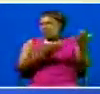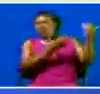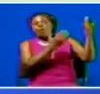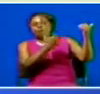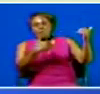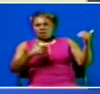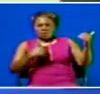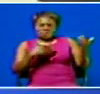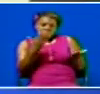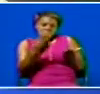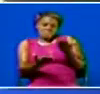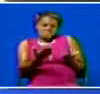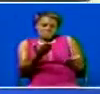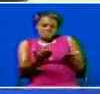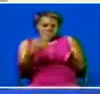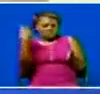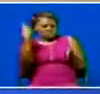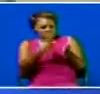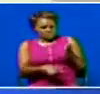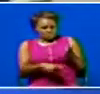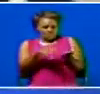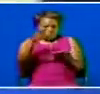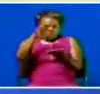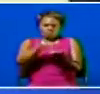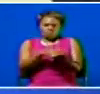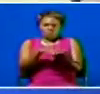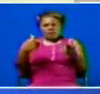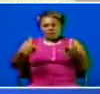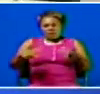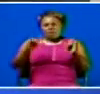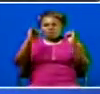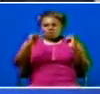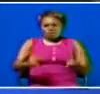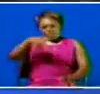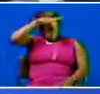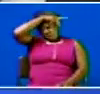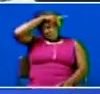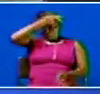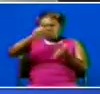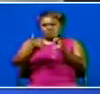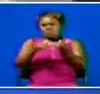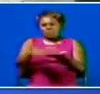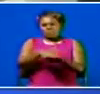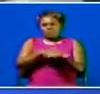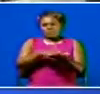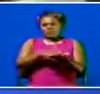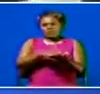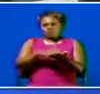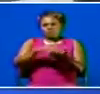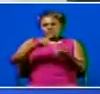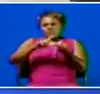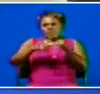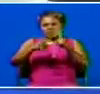optimistic that perhaps the levies may be lowered to allow fresh graduates compete based on their merit and